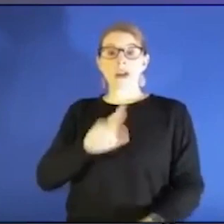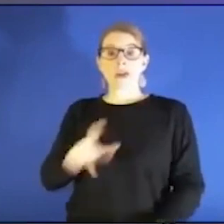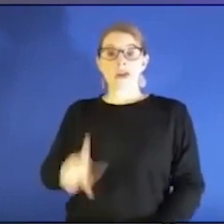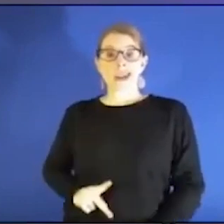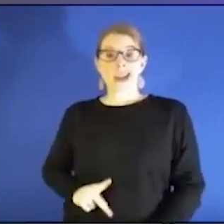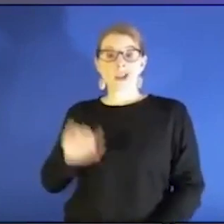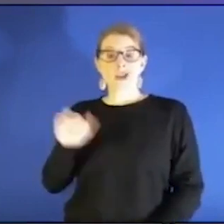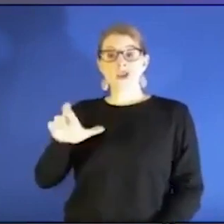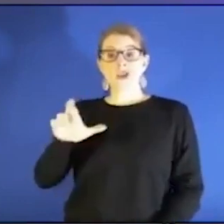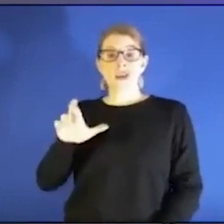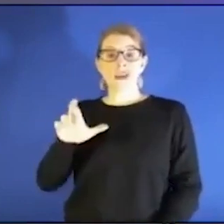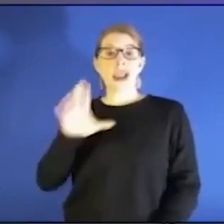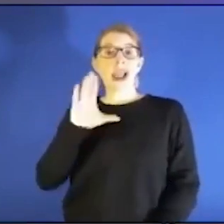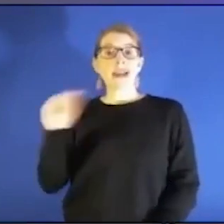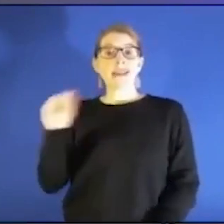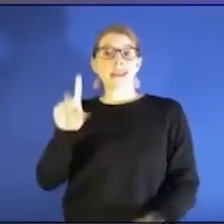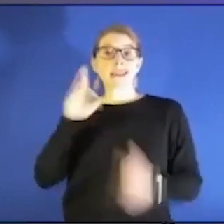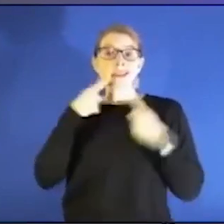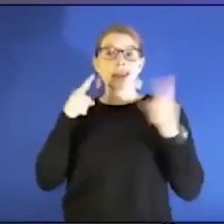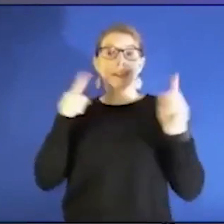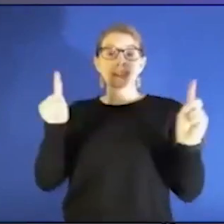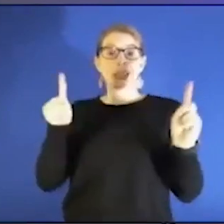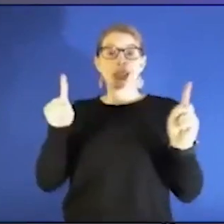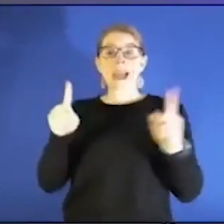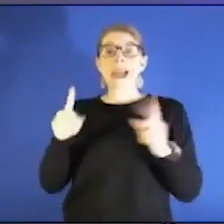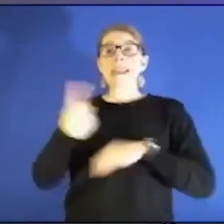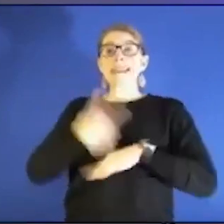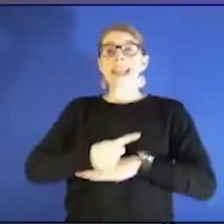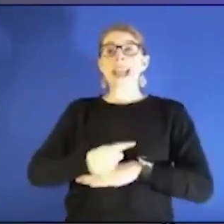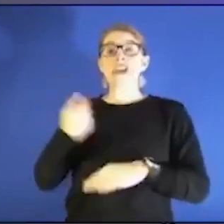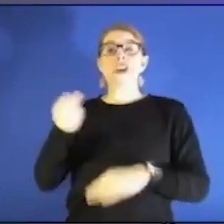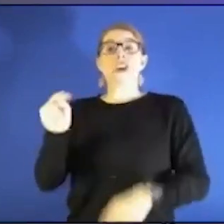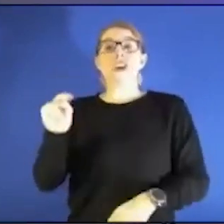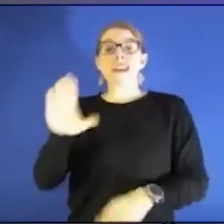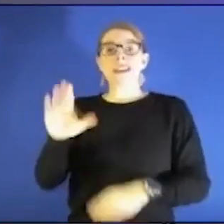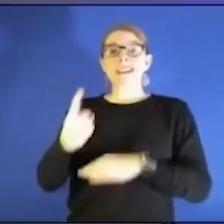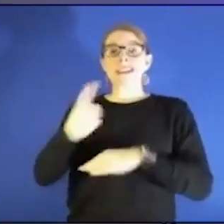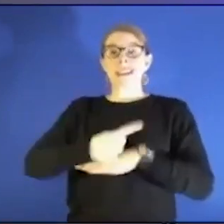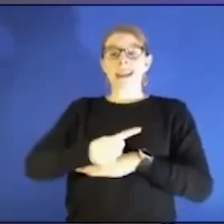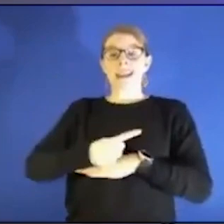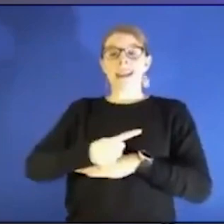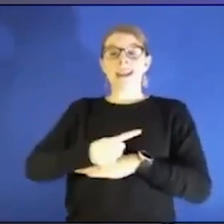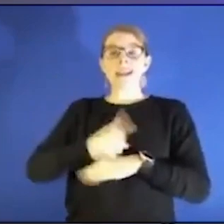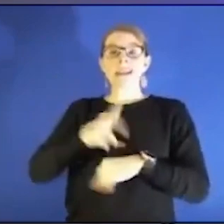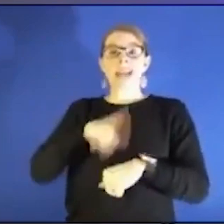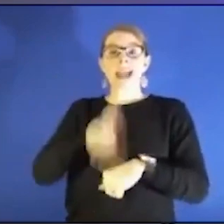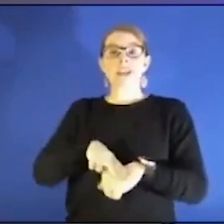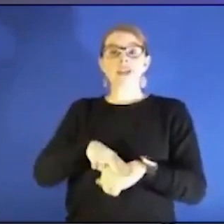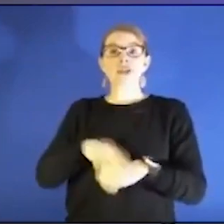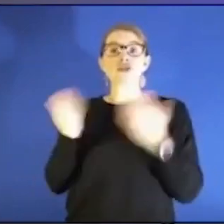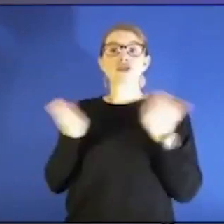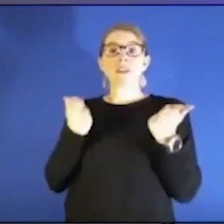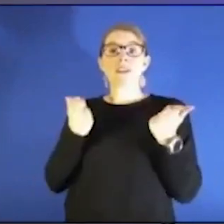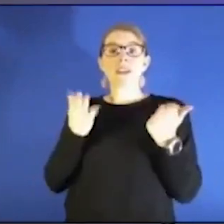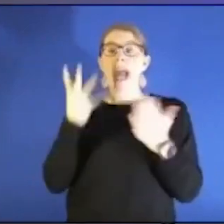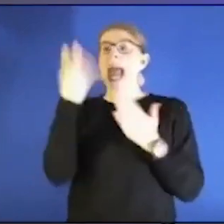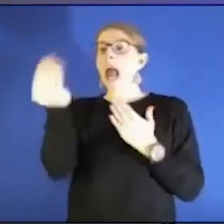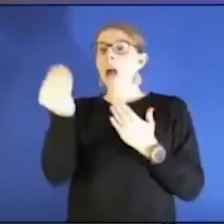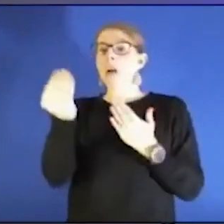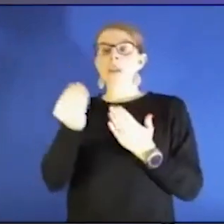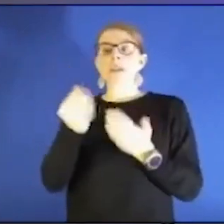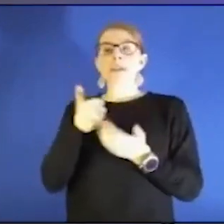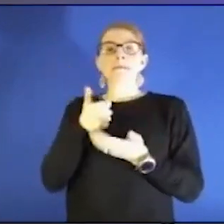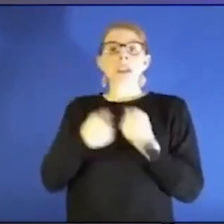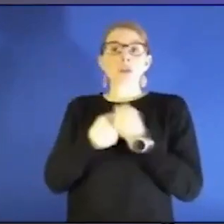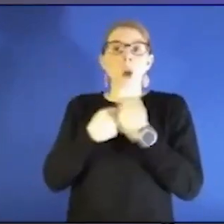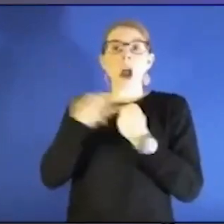it's not a day off, it is a day on. His day is also a day of national service. So get out there, serve others, and honor Dr.